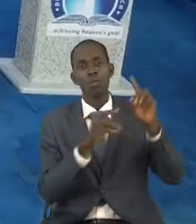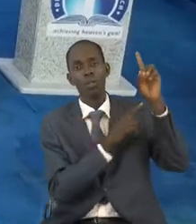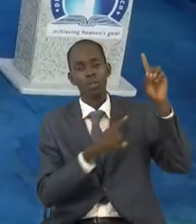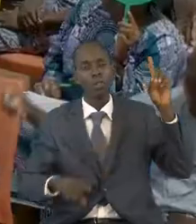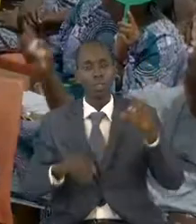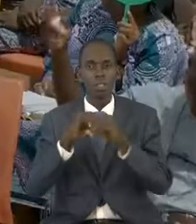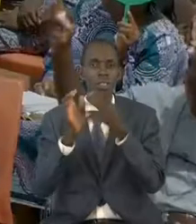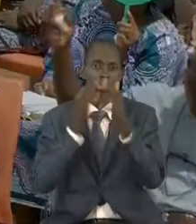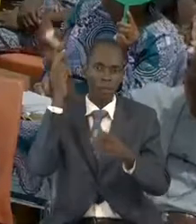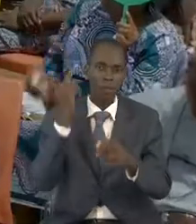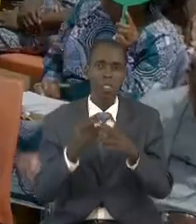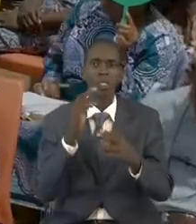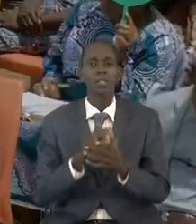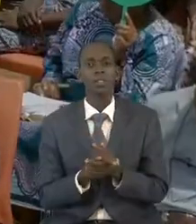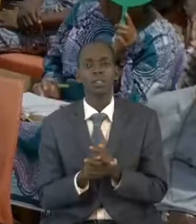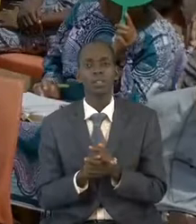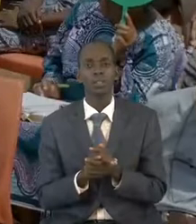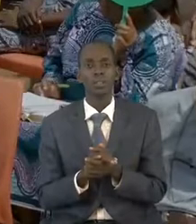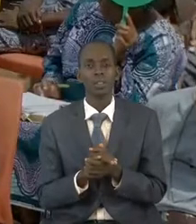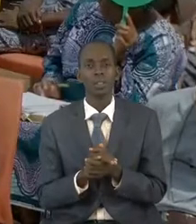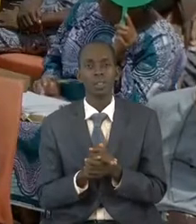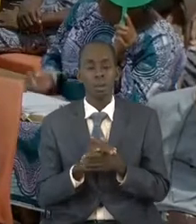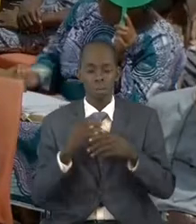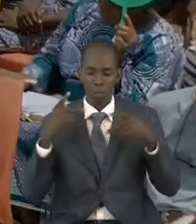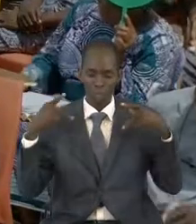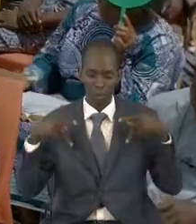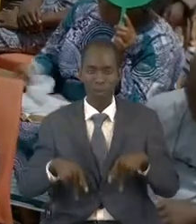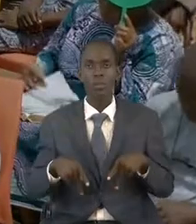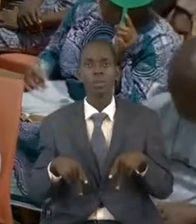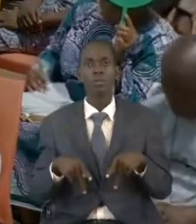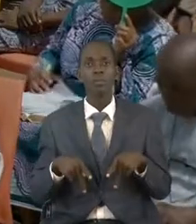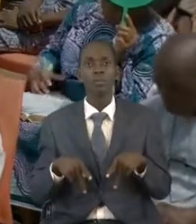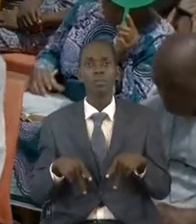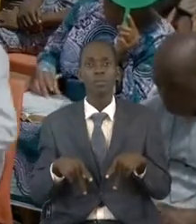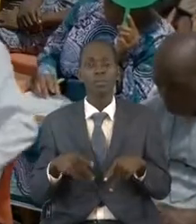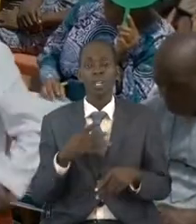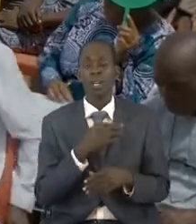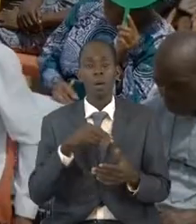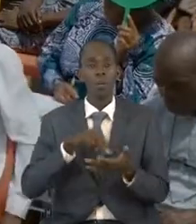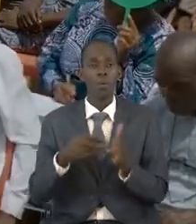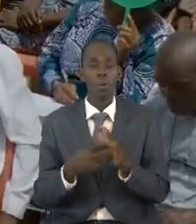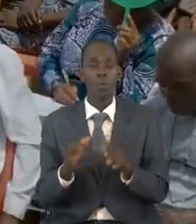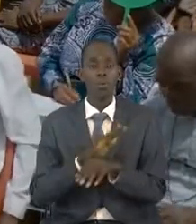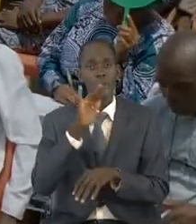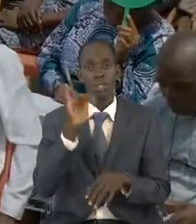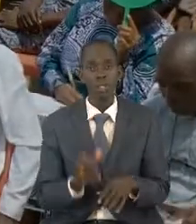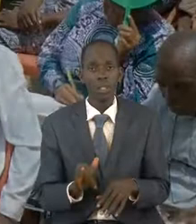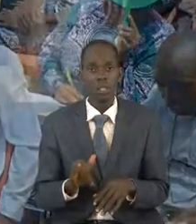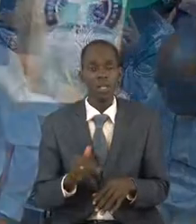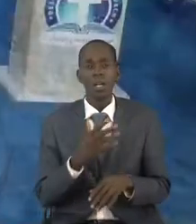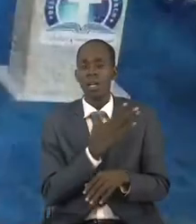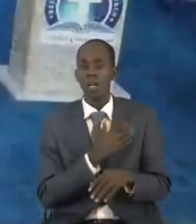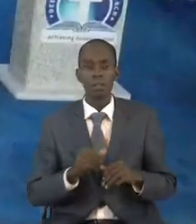Jesus' name. Personally and purposefully and